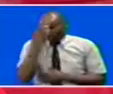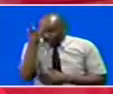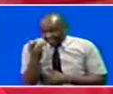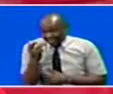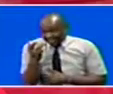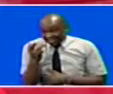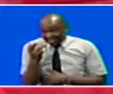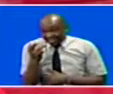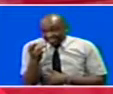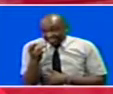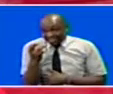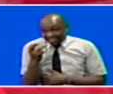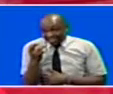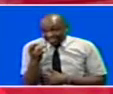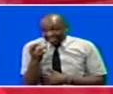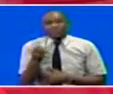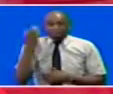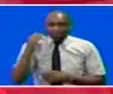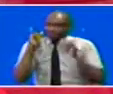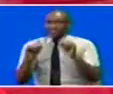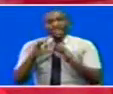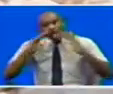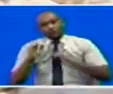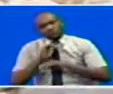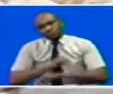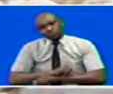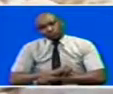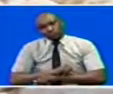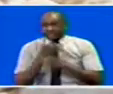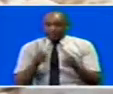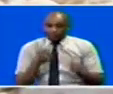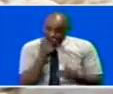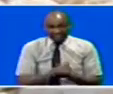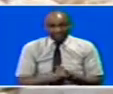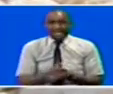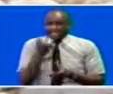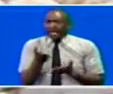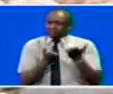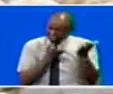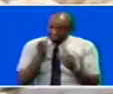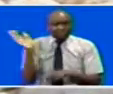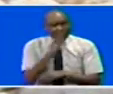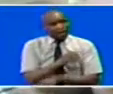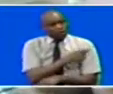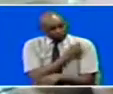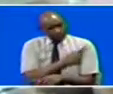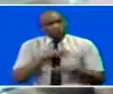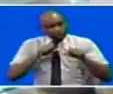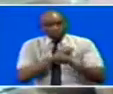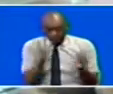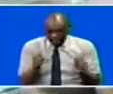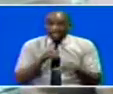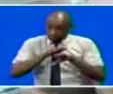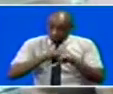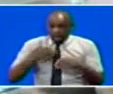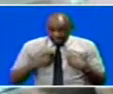sababu tulikuwa tumekaa kwa nyumba tu. With the resumption of services in hospitals, albeit at a slow